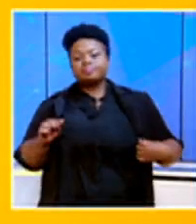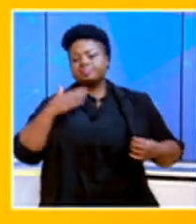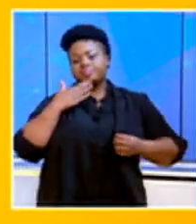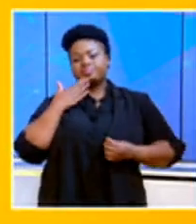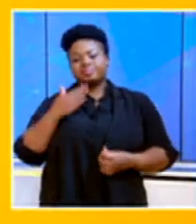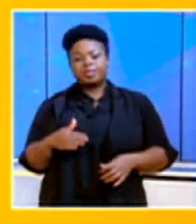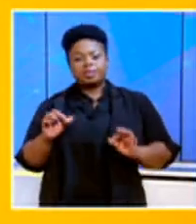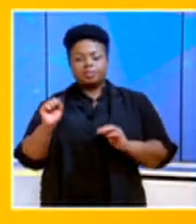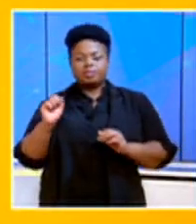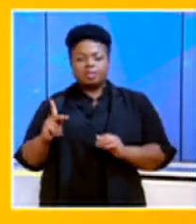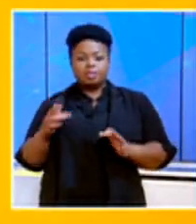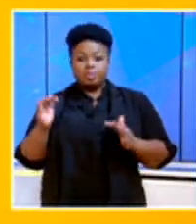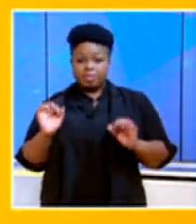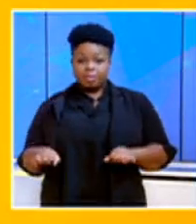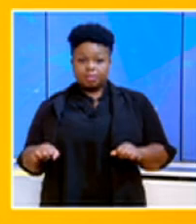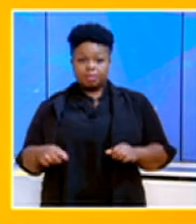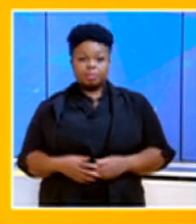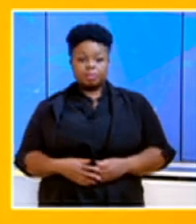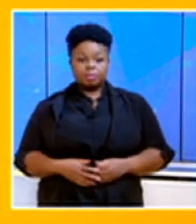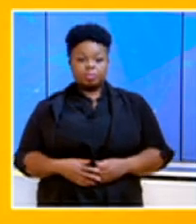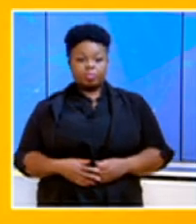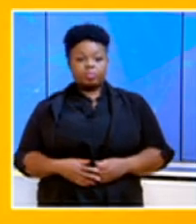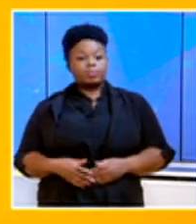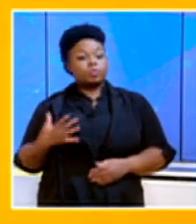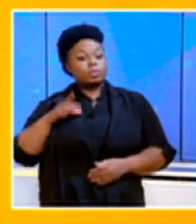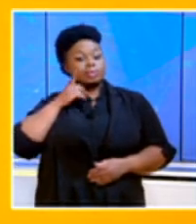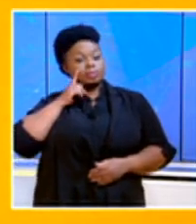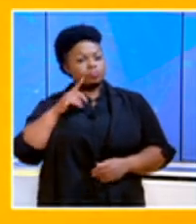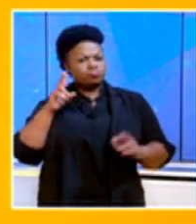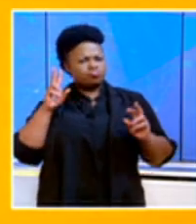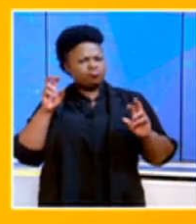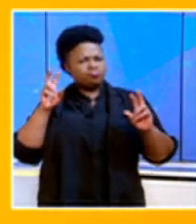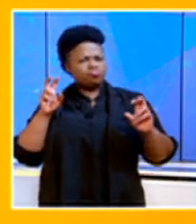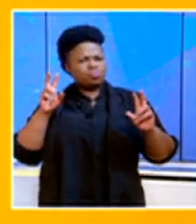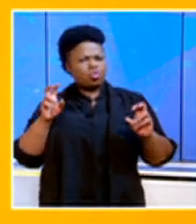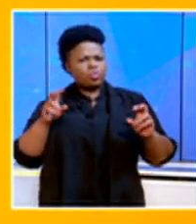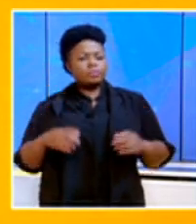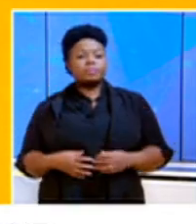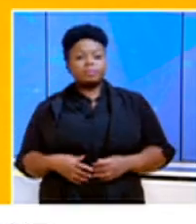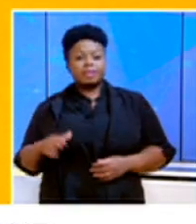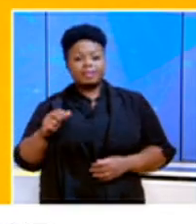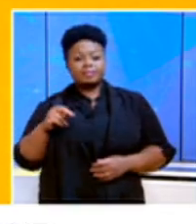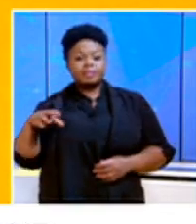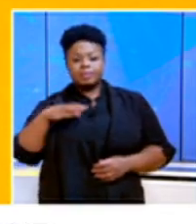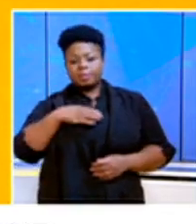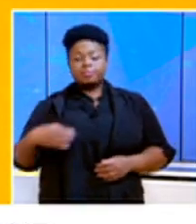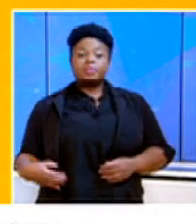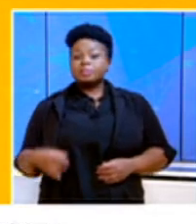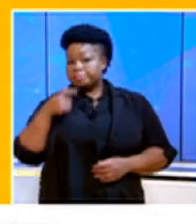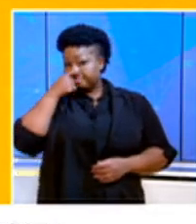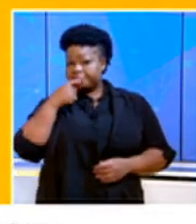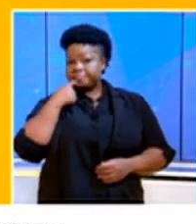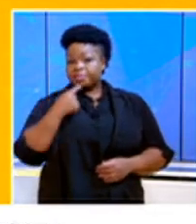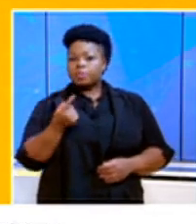Yeah, thanks very, very much, Sakina. And in fact, to have a look and quote what the ANC President Cyril Ramaphosa